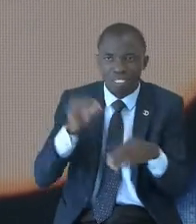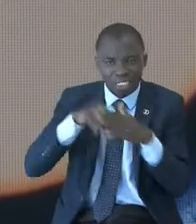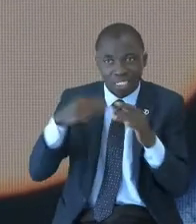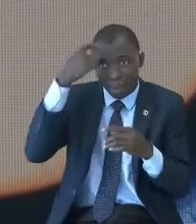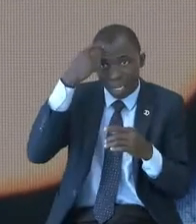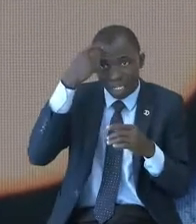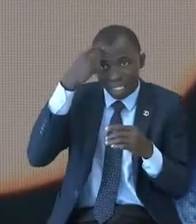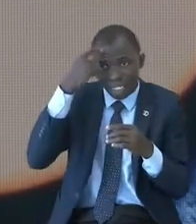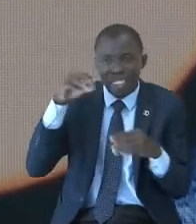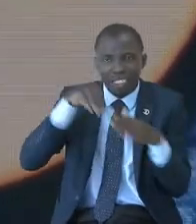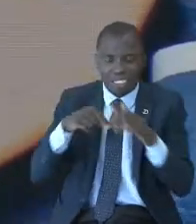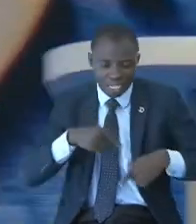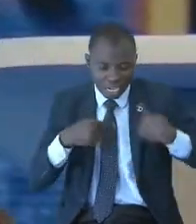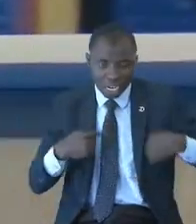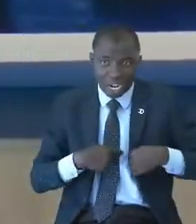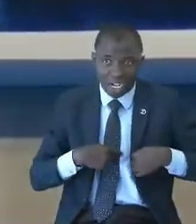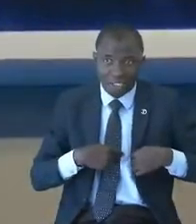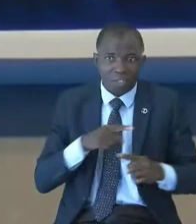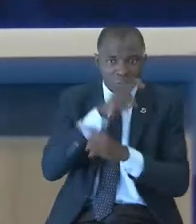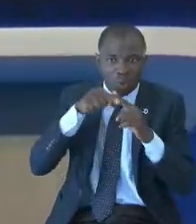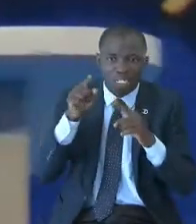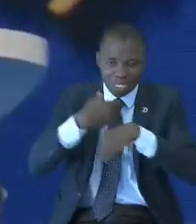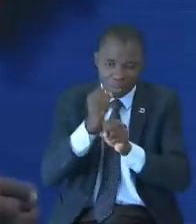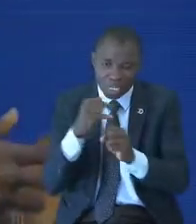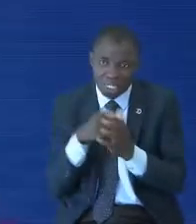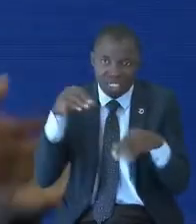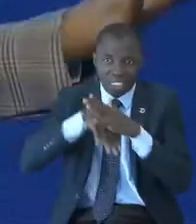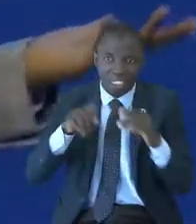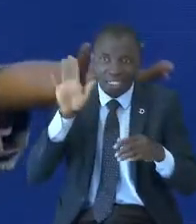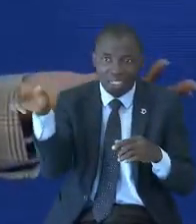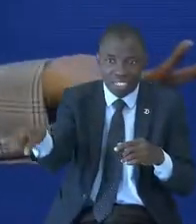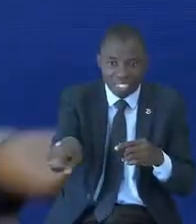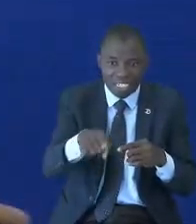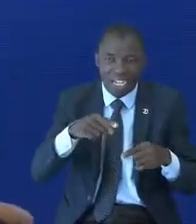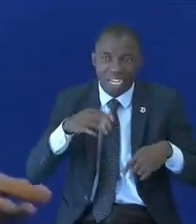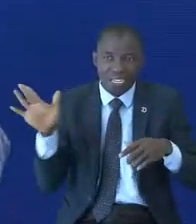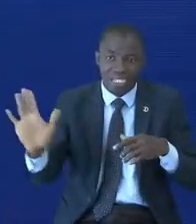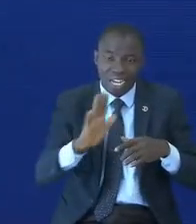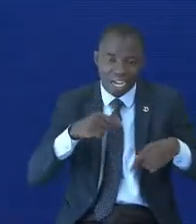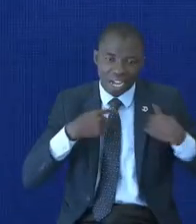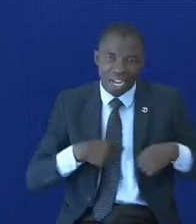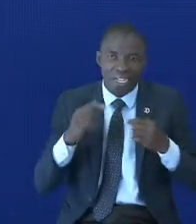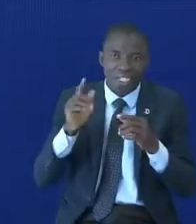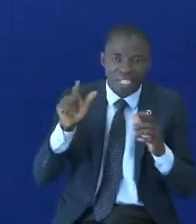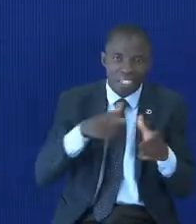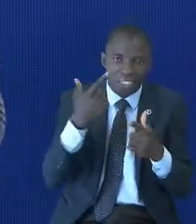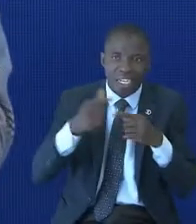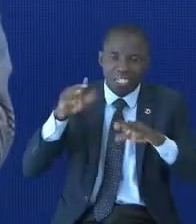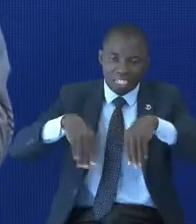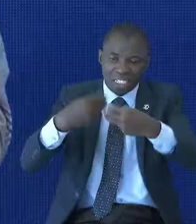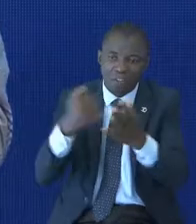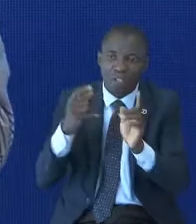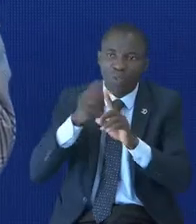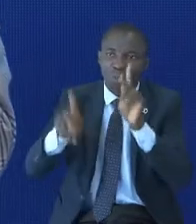mind, in their heart. And when they cook it in their heart, then they roll it out and give it to people. Tonight,